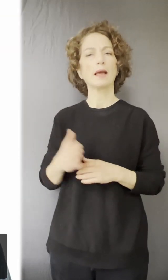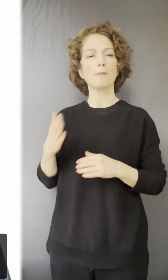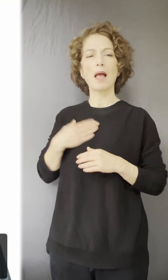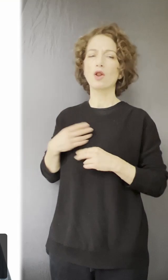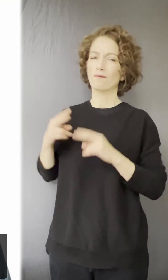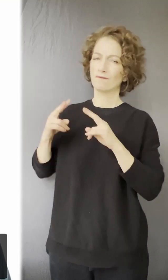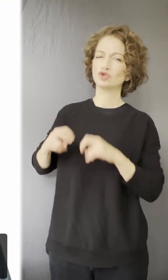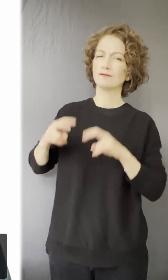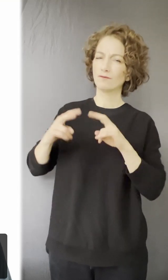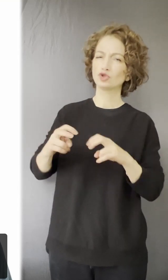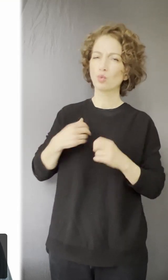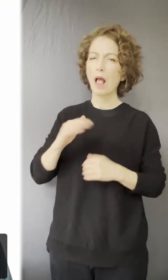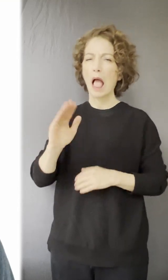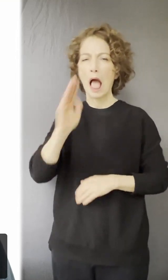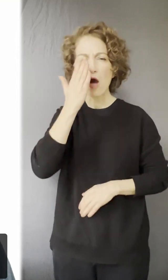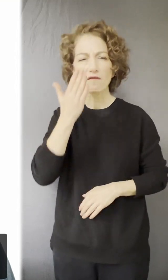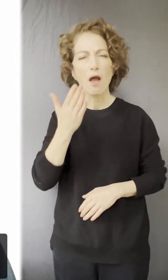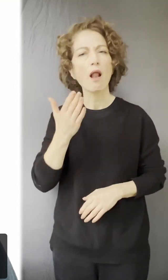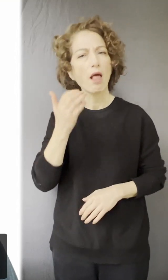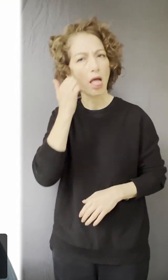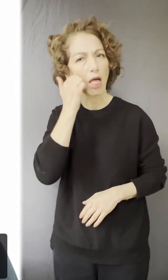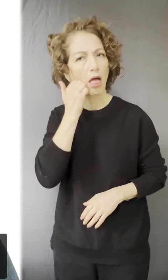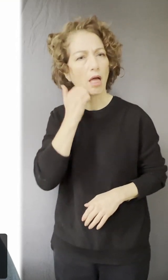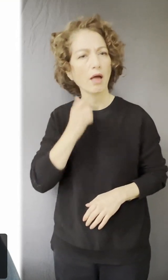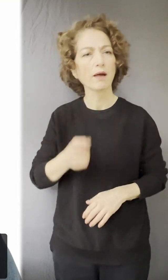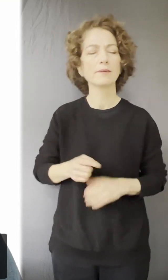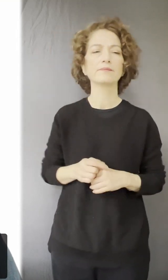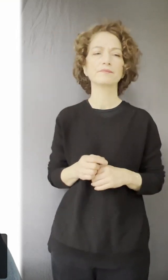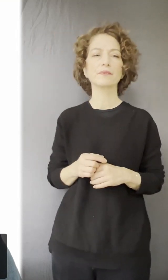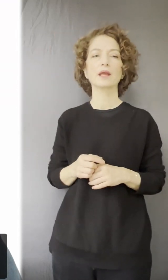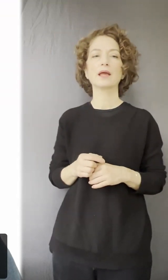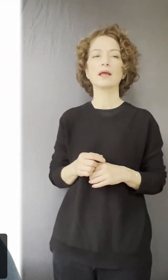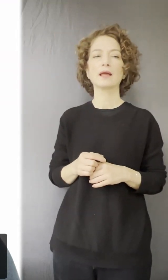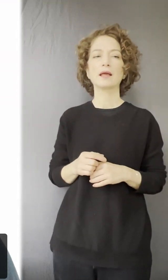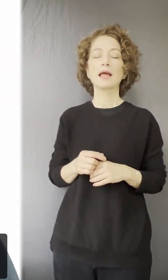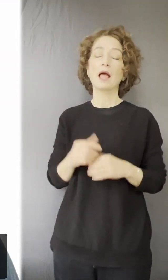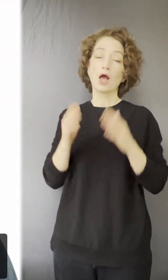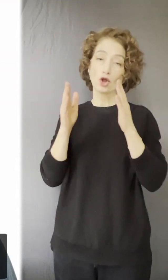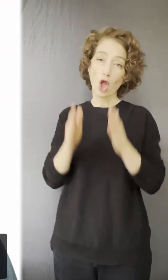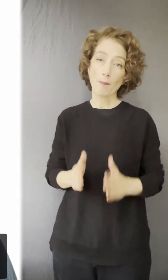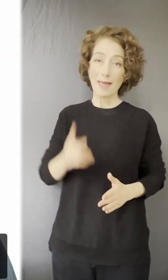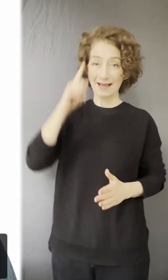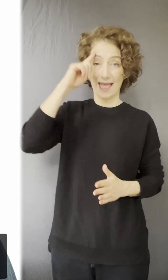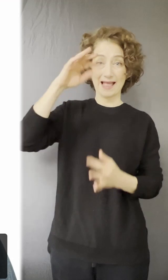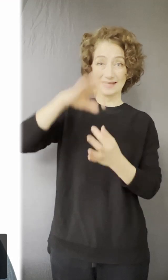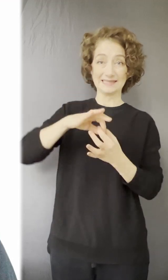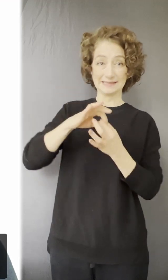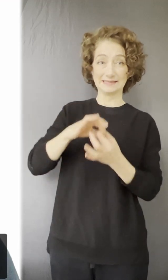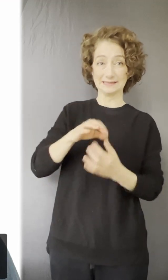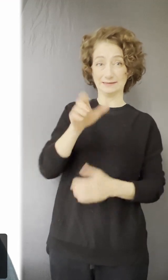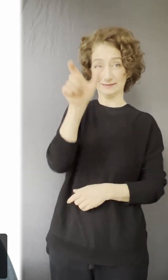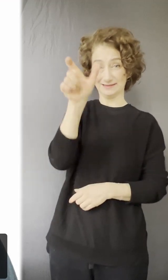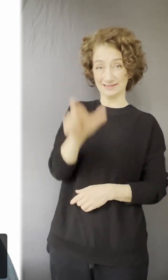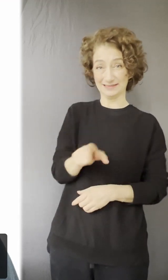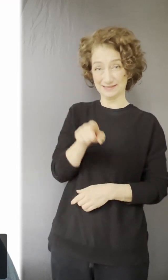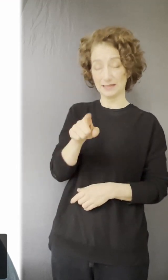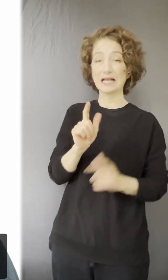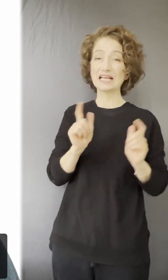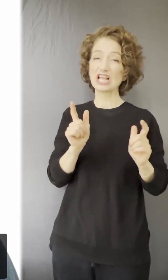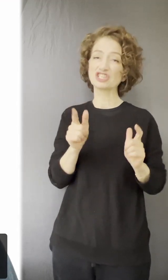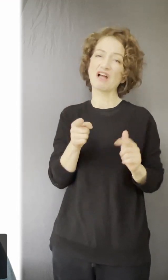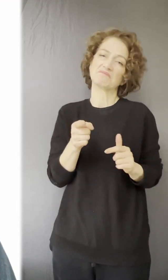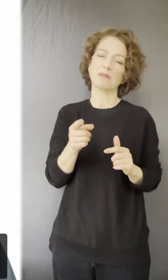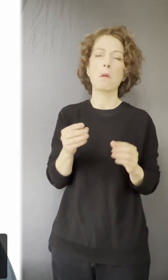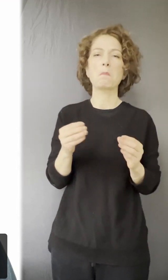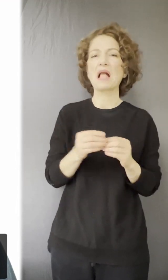Where do we go from here? One thing I find interesting is that in all of my research, there's an ongoing theme